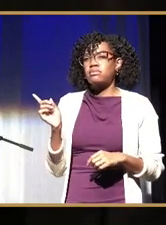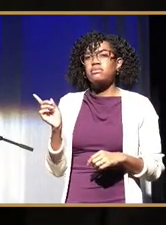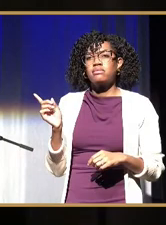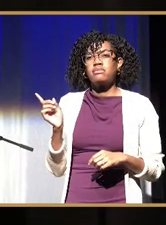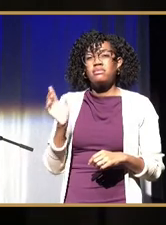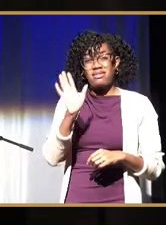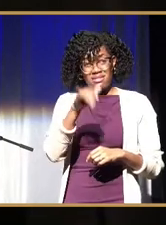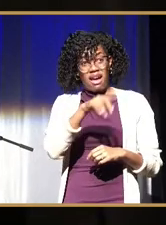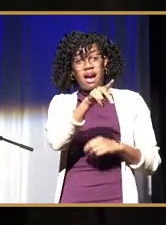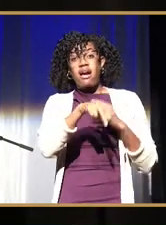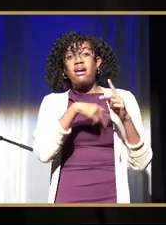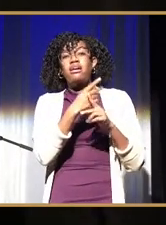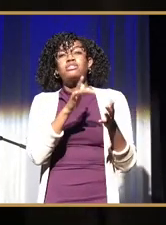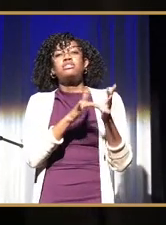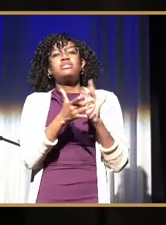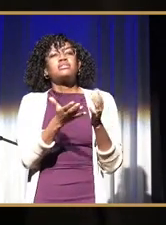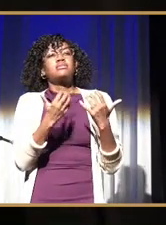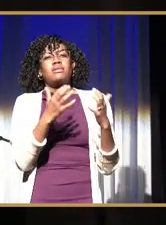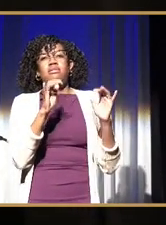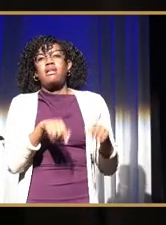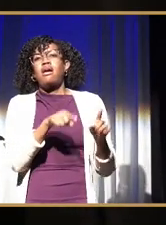me that Jesus.